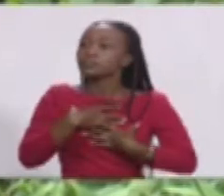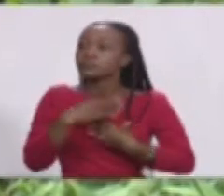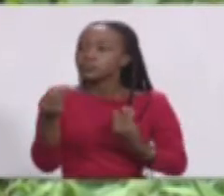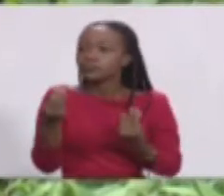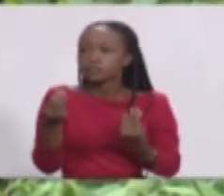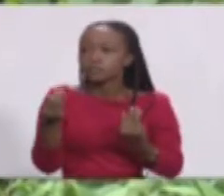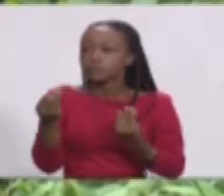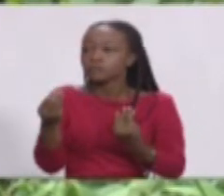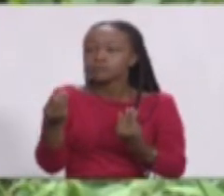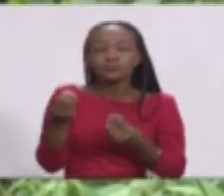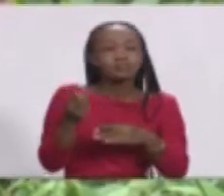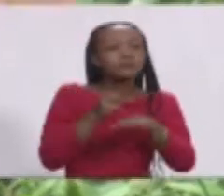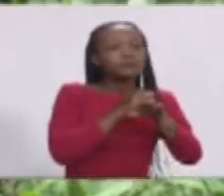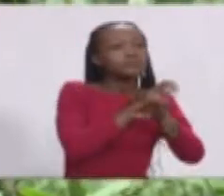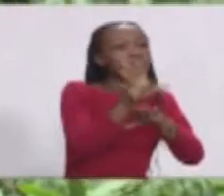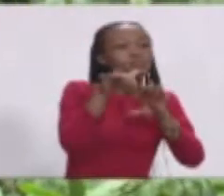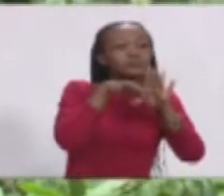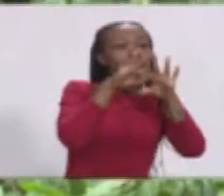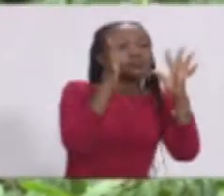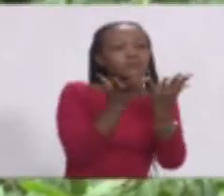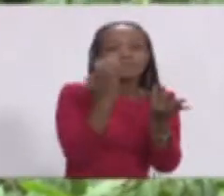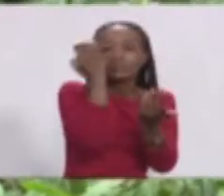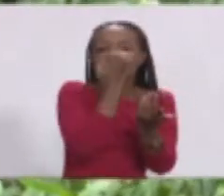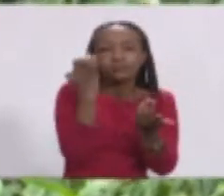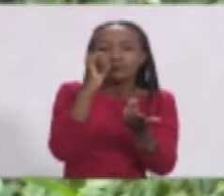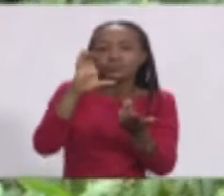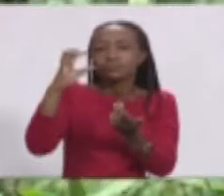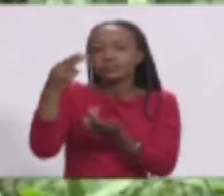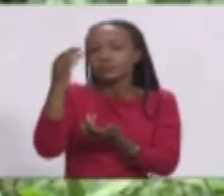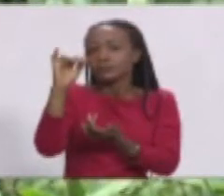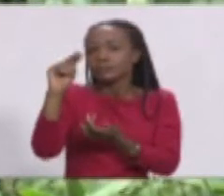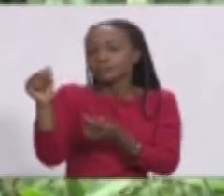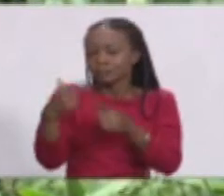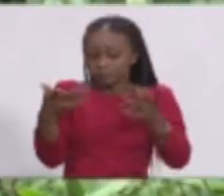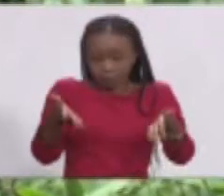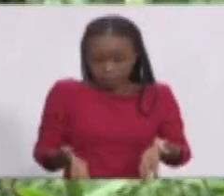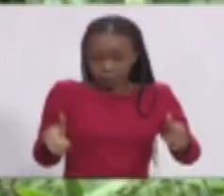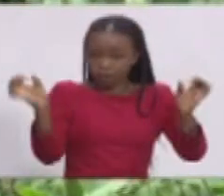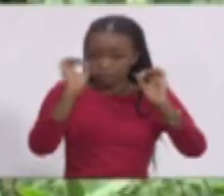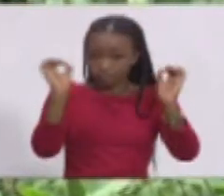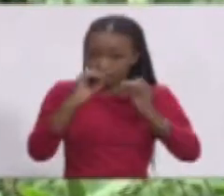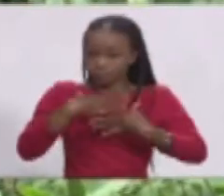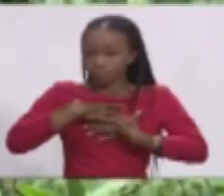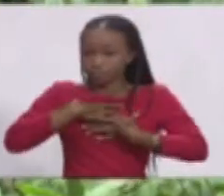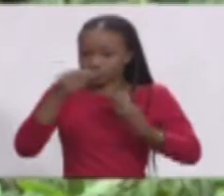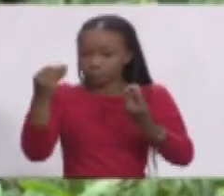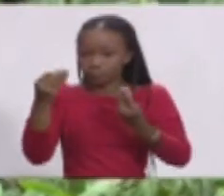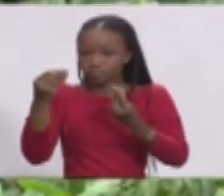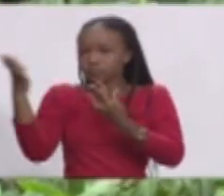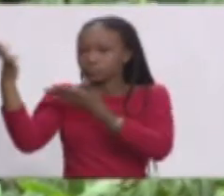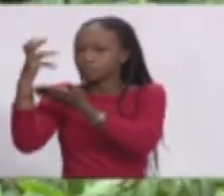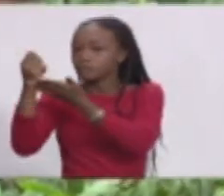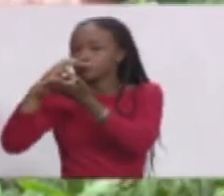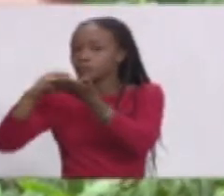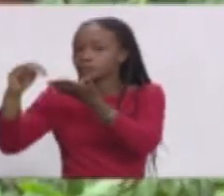infection out there in the world, prowling across China, Europe, and everywhere else, but not here. This is like brings the message home